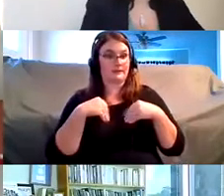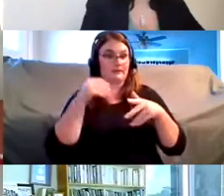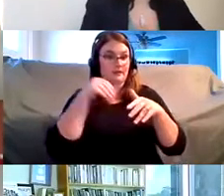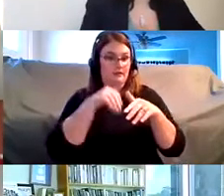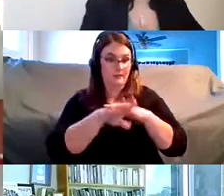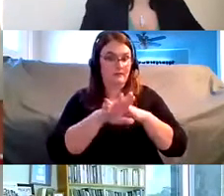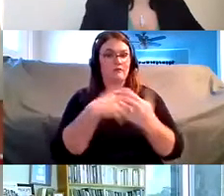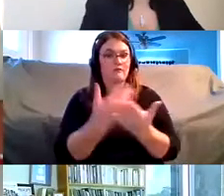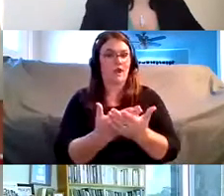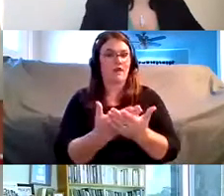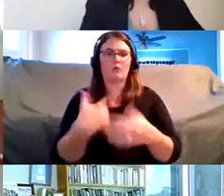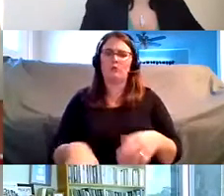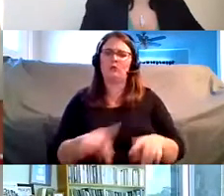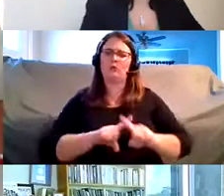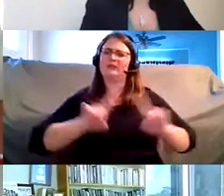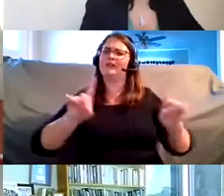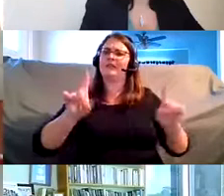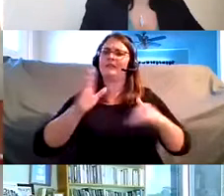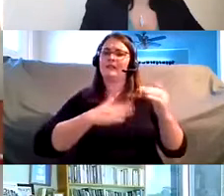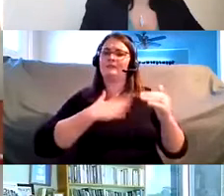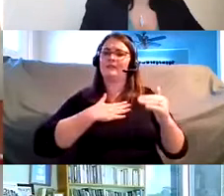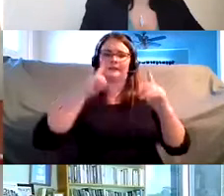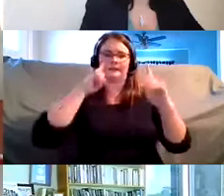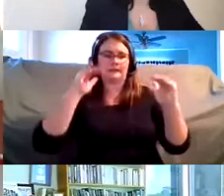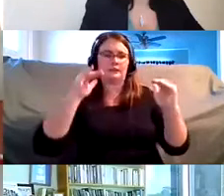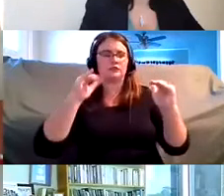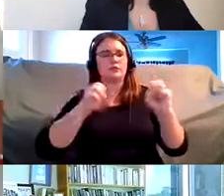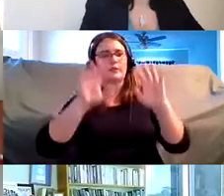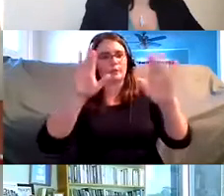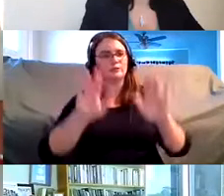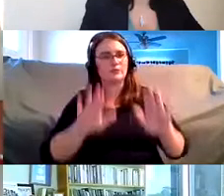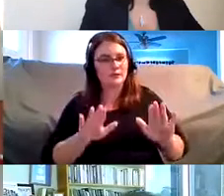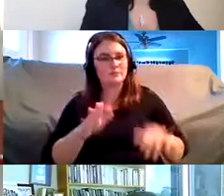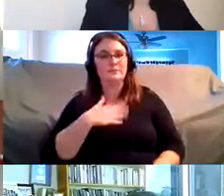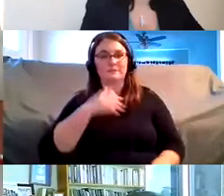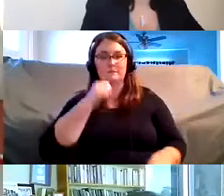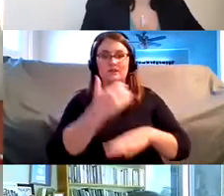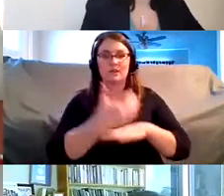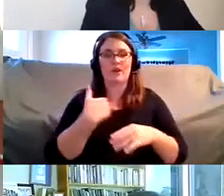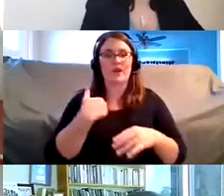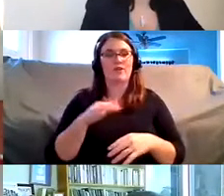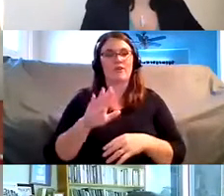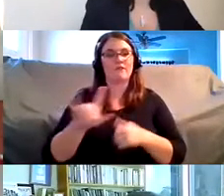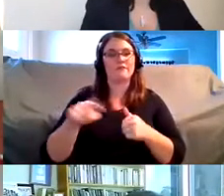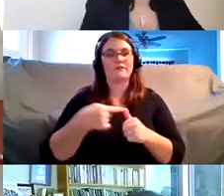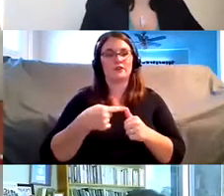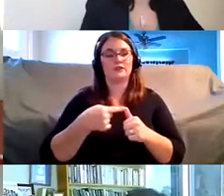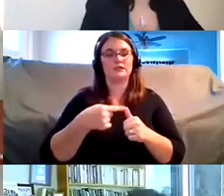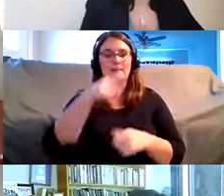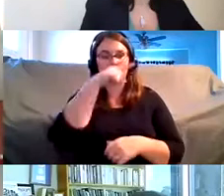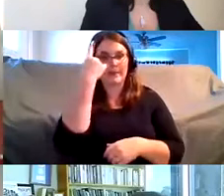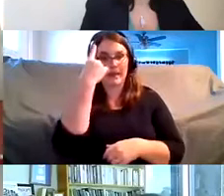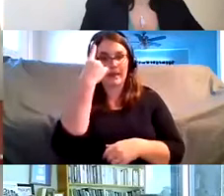which was great. So my daughter had her first Black teacher. And that was such a good moment for